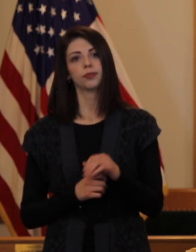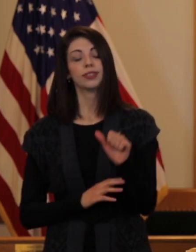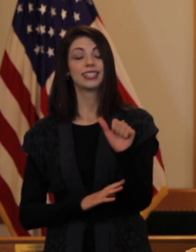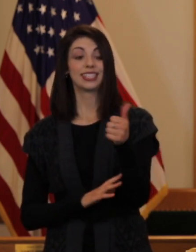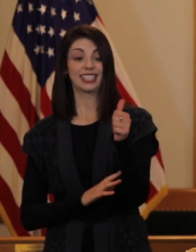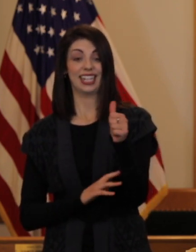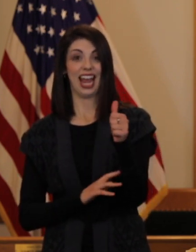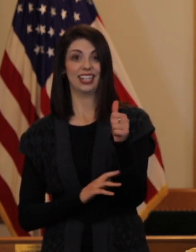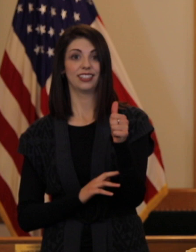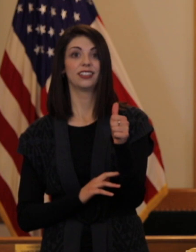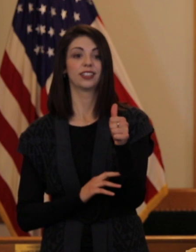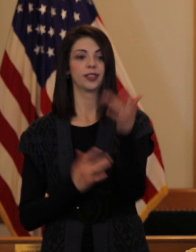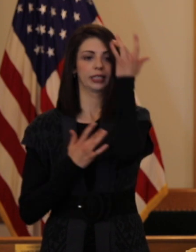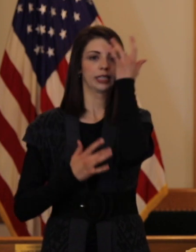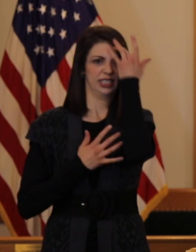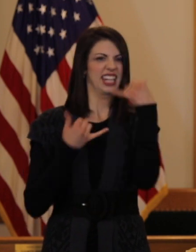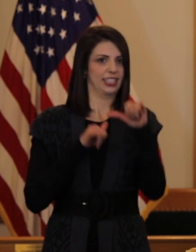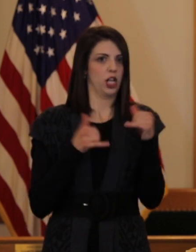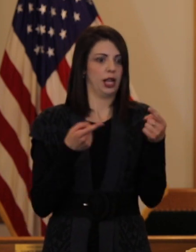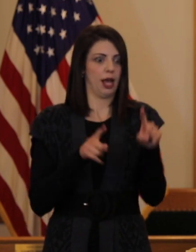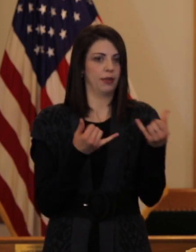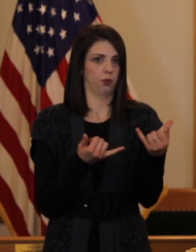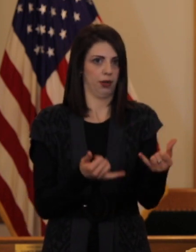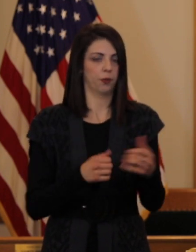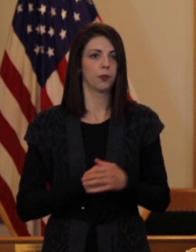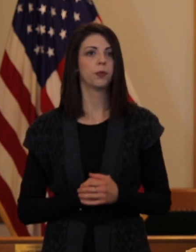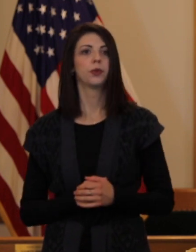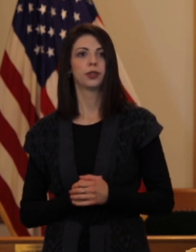10 active cases of COVID-19.